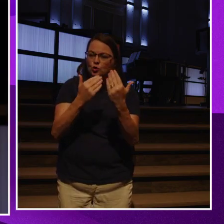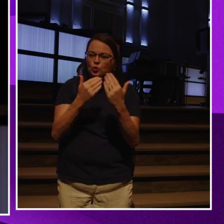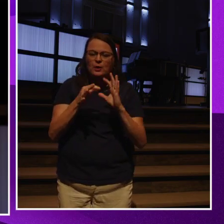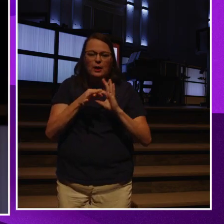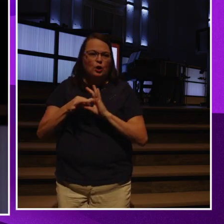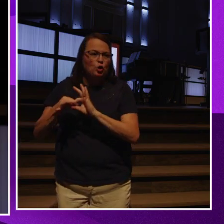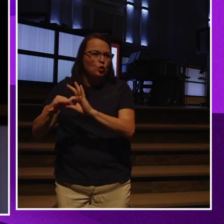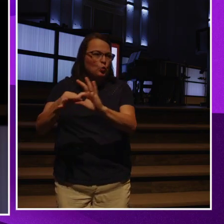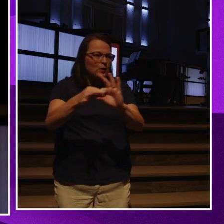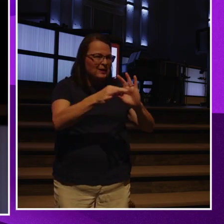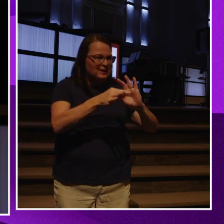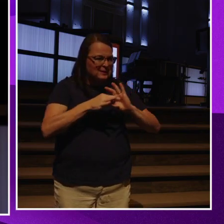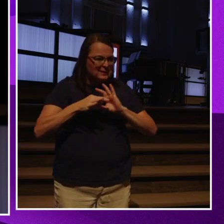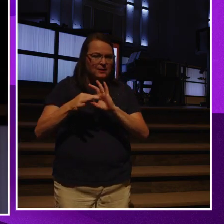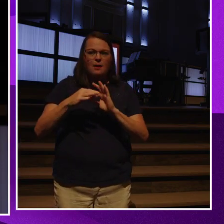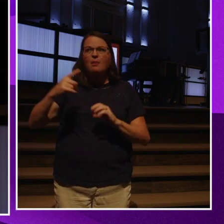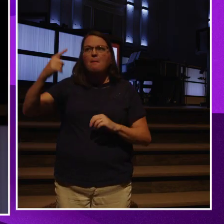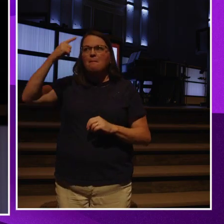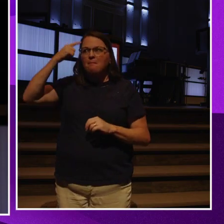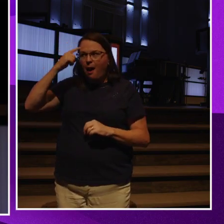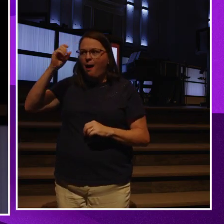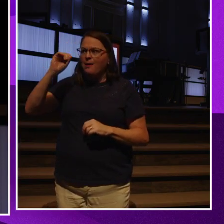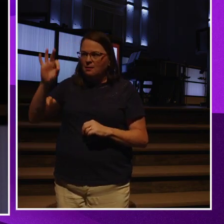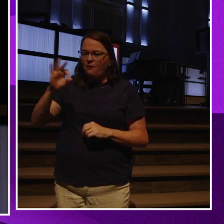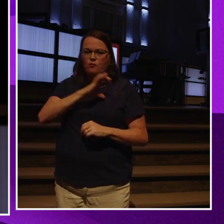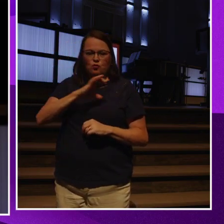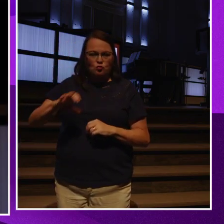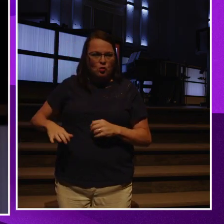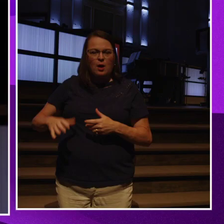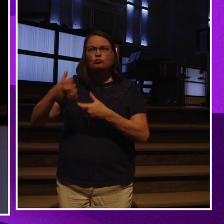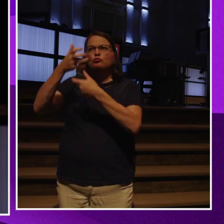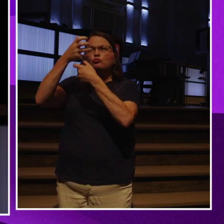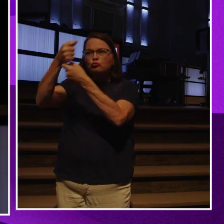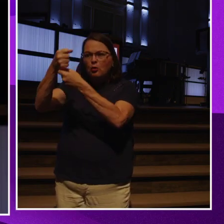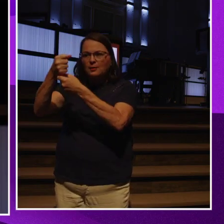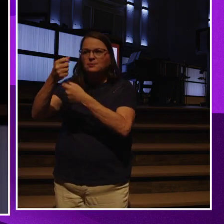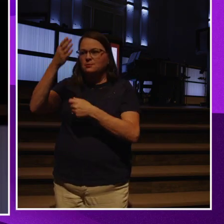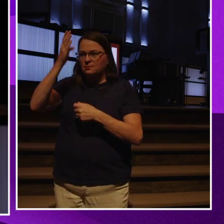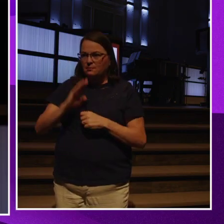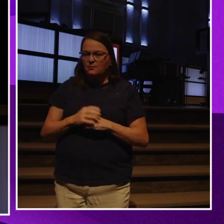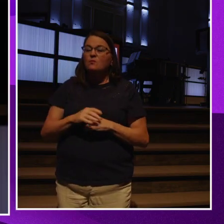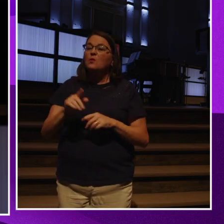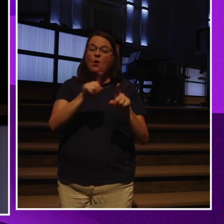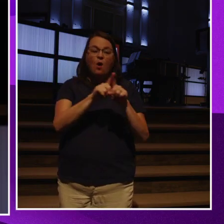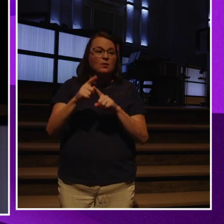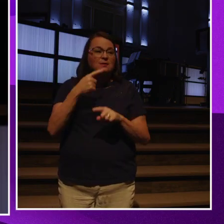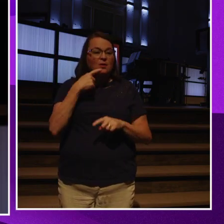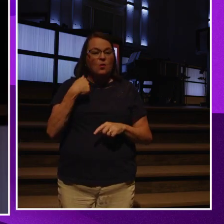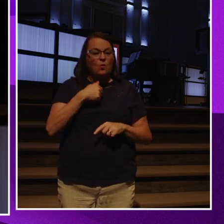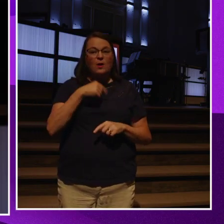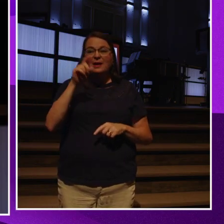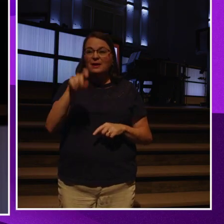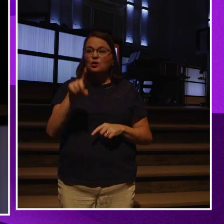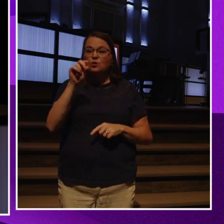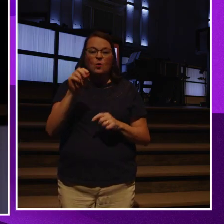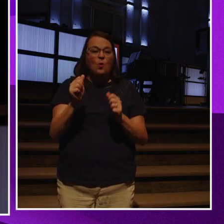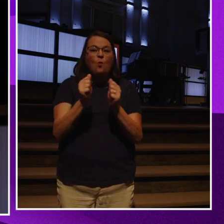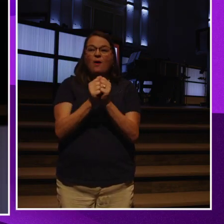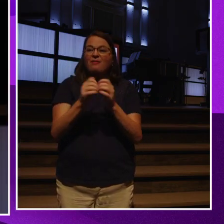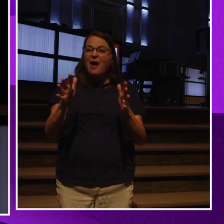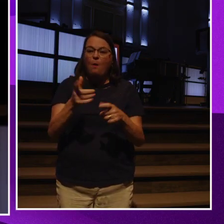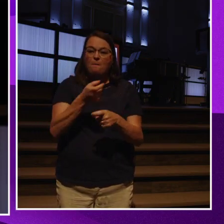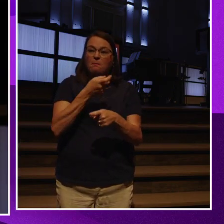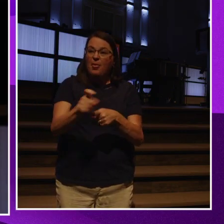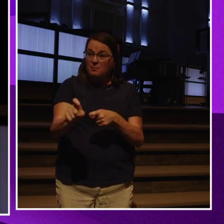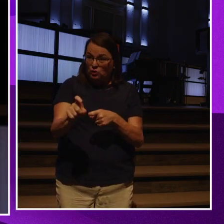have the mind of Christ. Trusting him. He also says we need to do it without blemish or with purity.